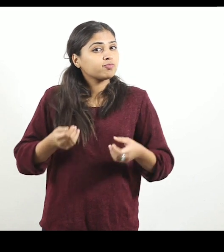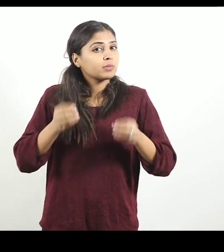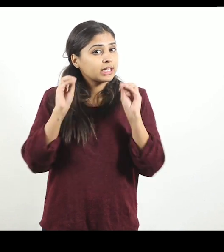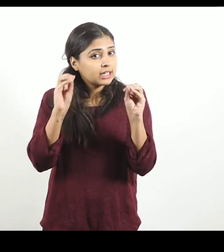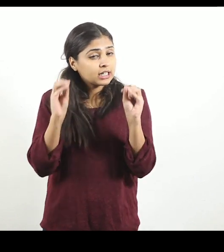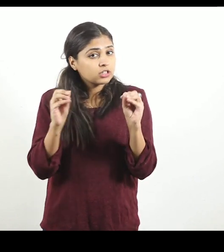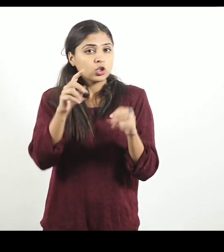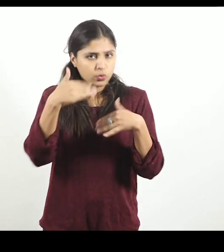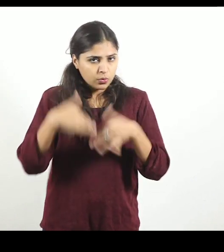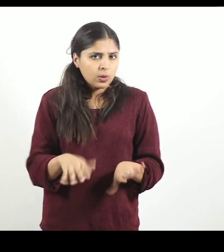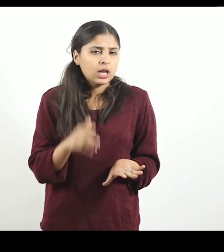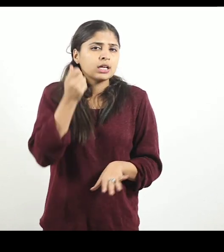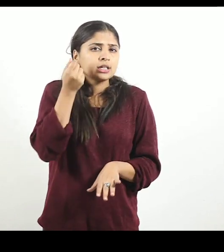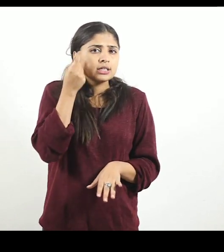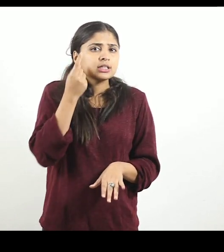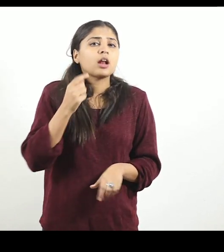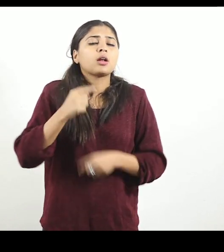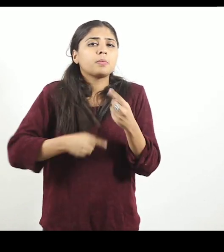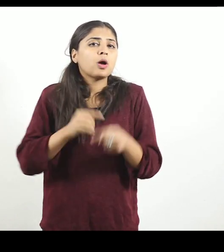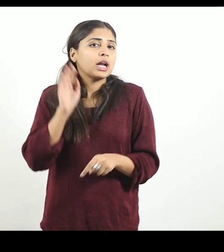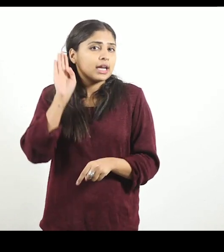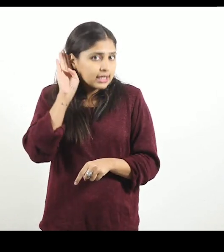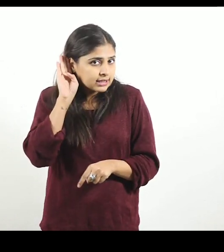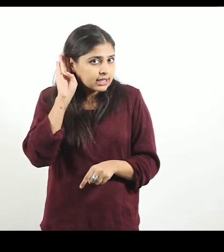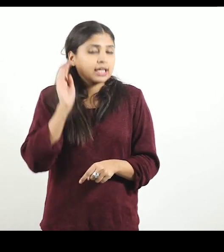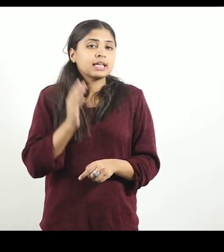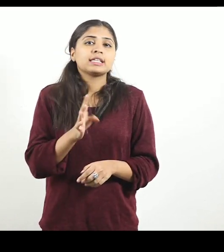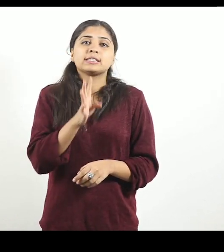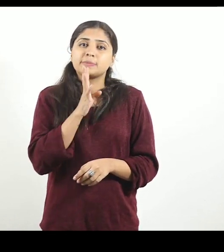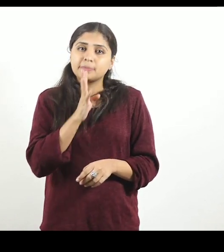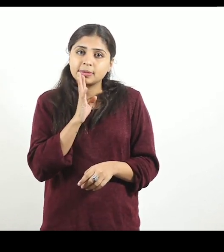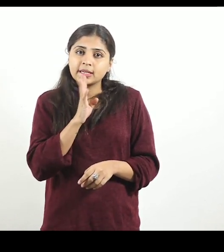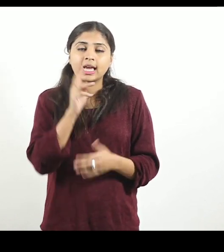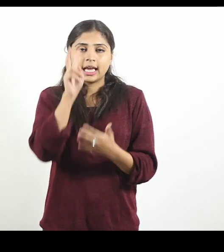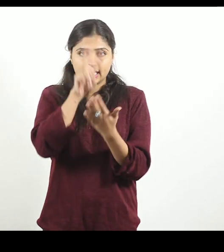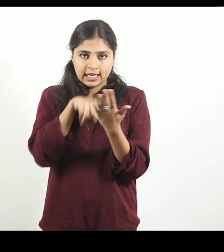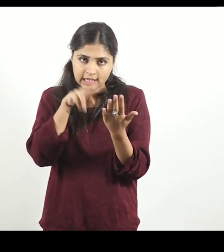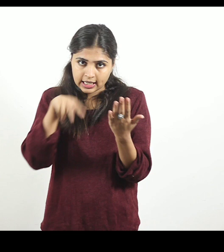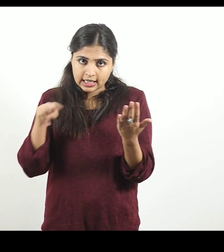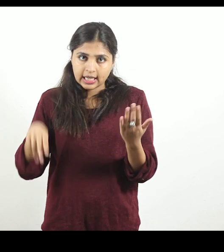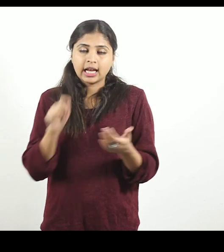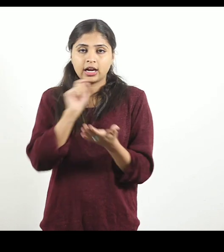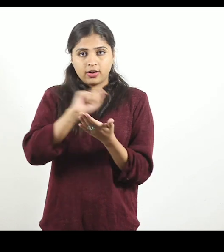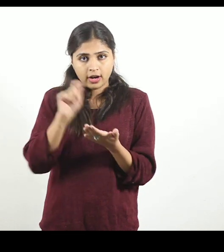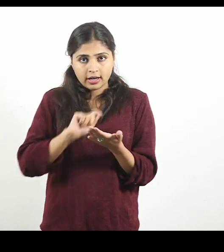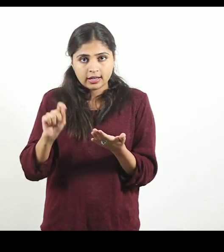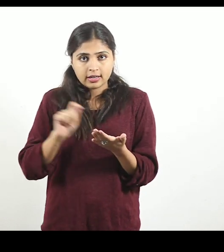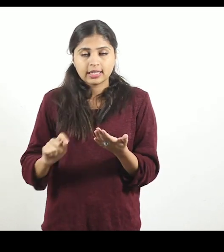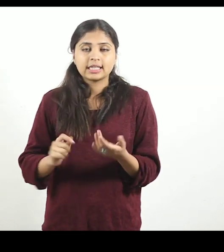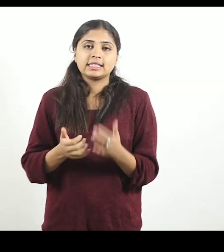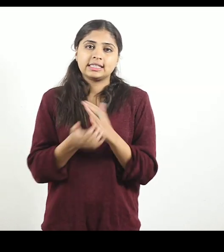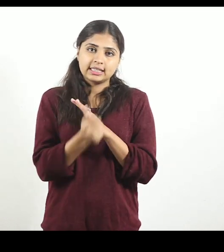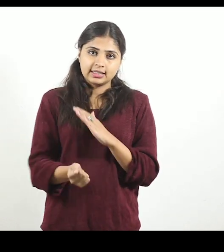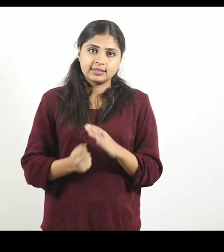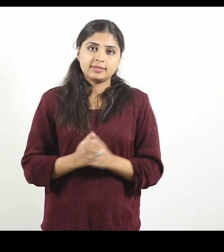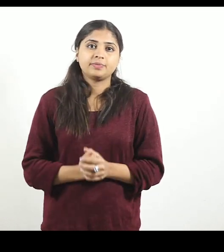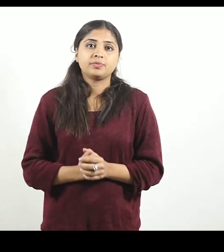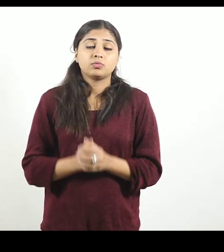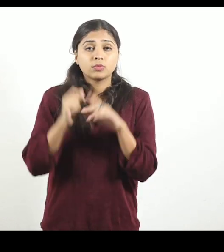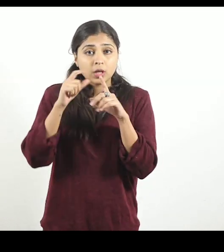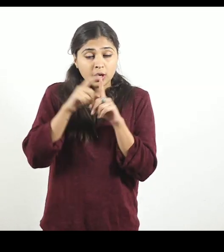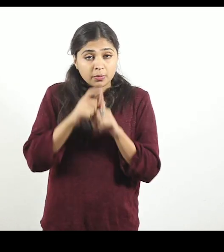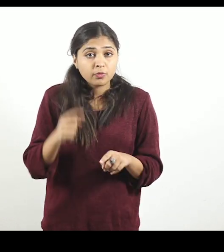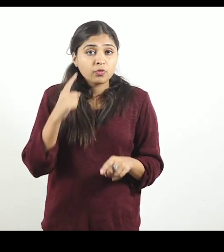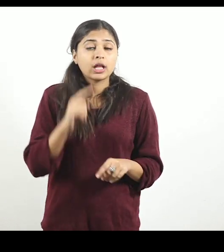end of this session, you will be able to understand about listening, speaking, reading, and writing skills. Implement